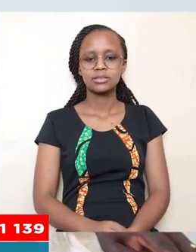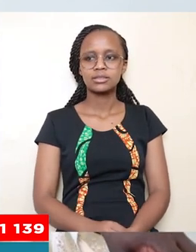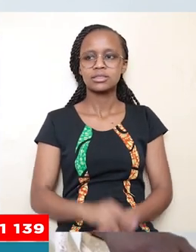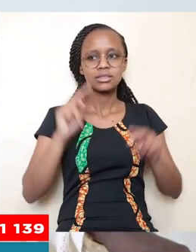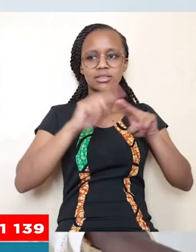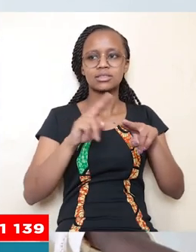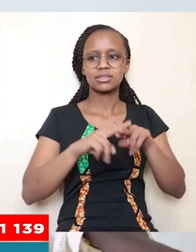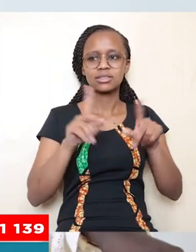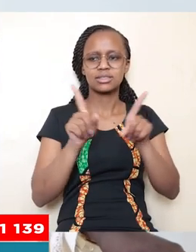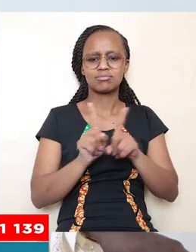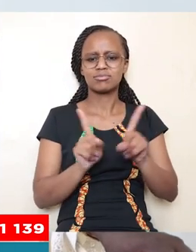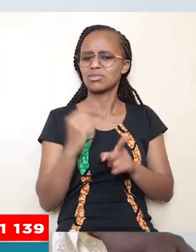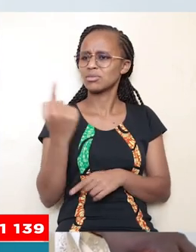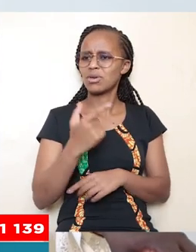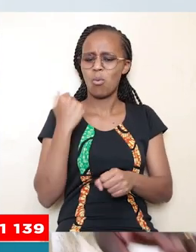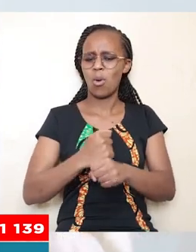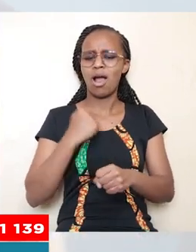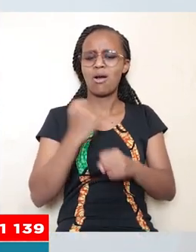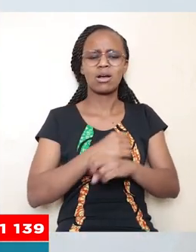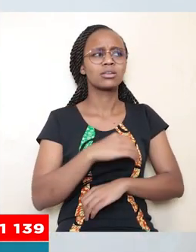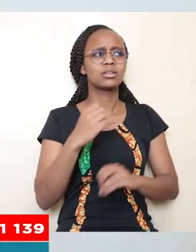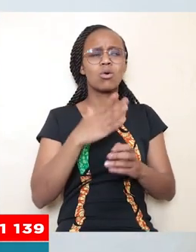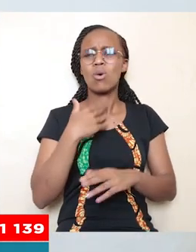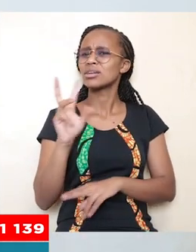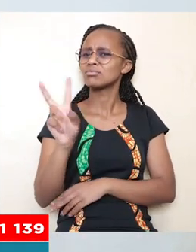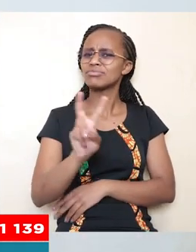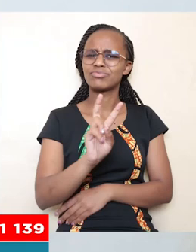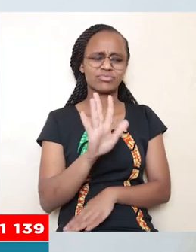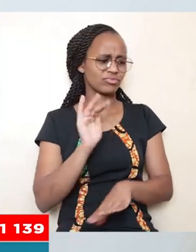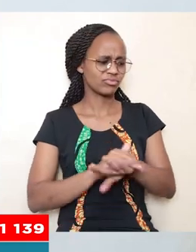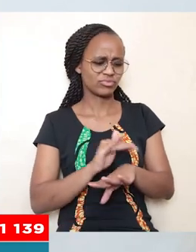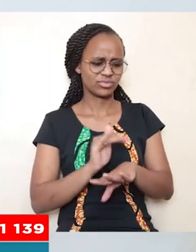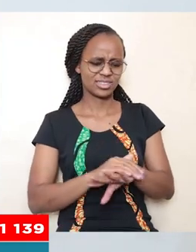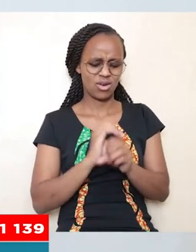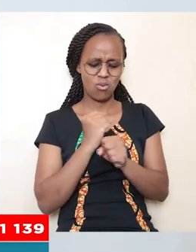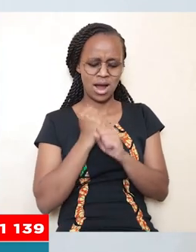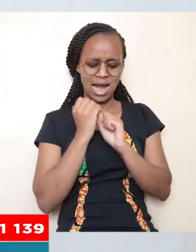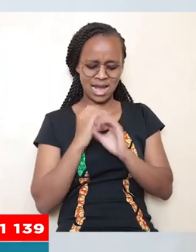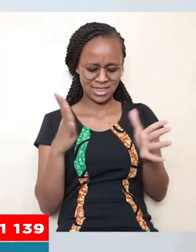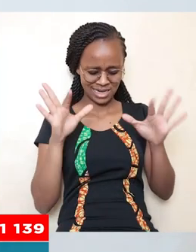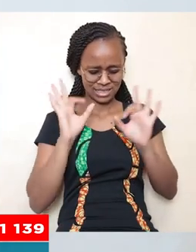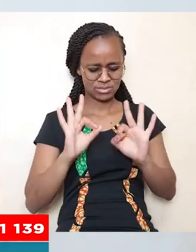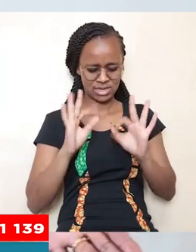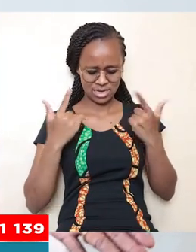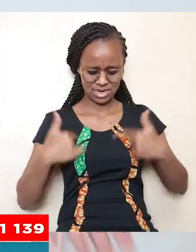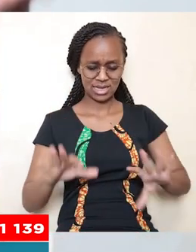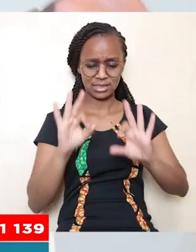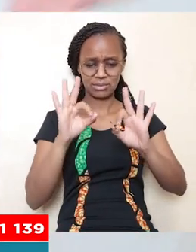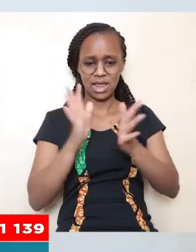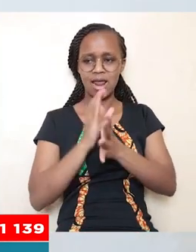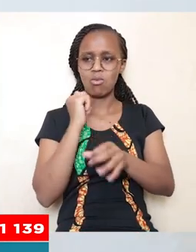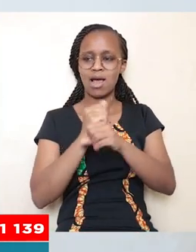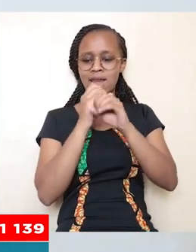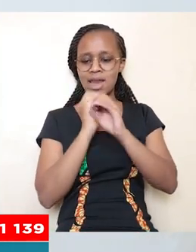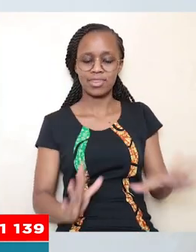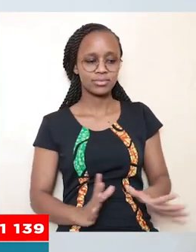Kanakatu hapa kama sugura. She just want to look good. But do nothing. How can you look good and you cannot